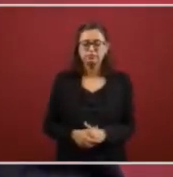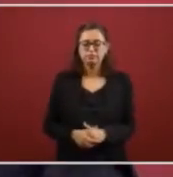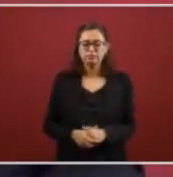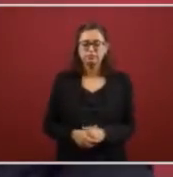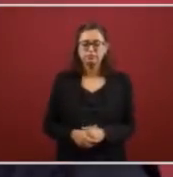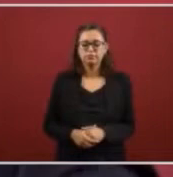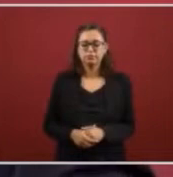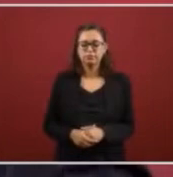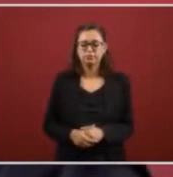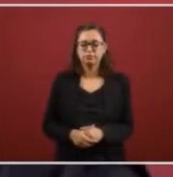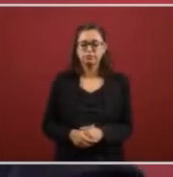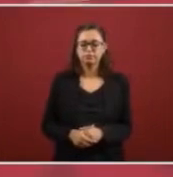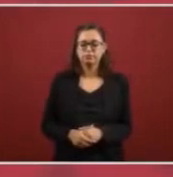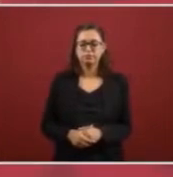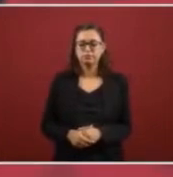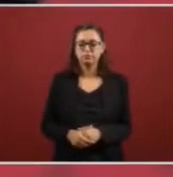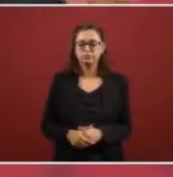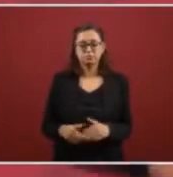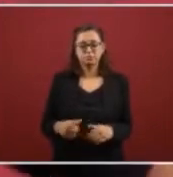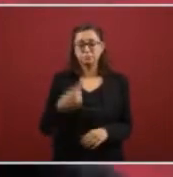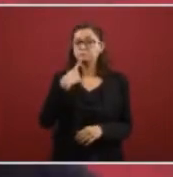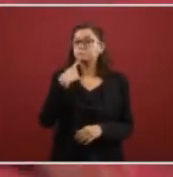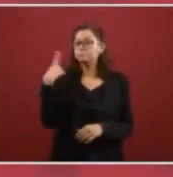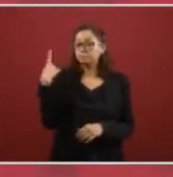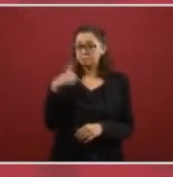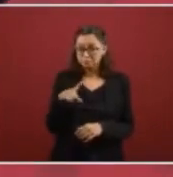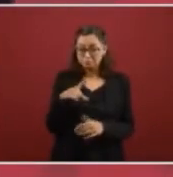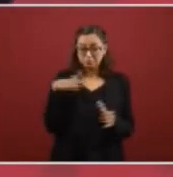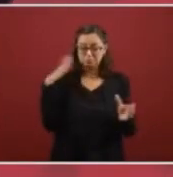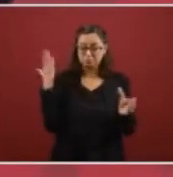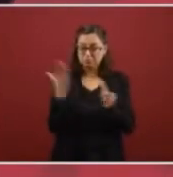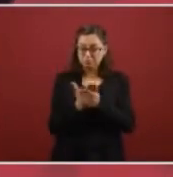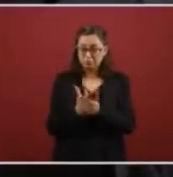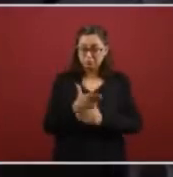That if there is someone who